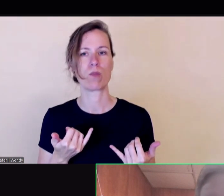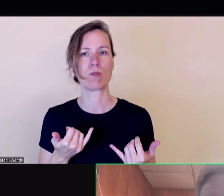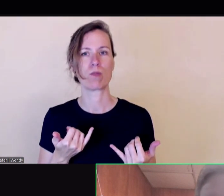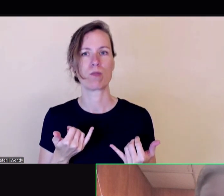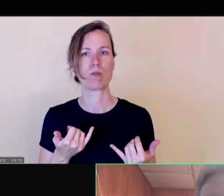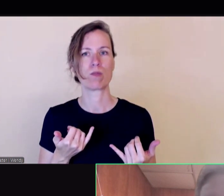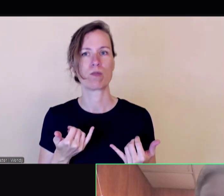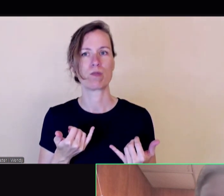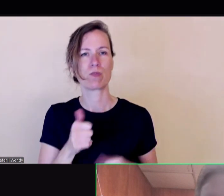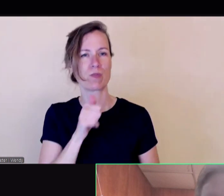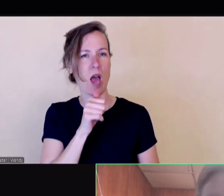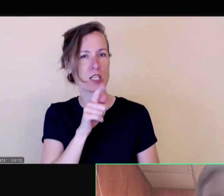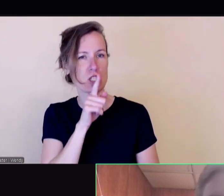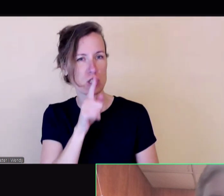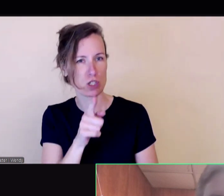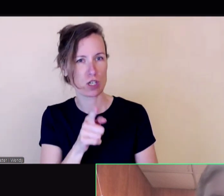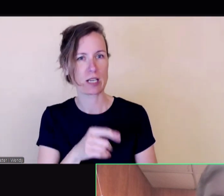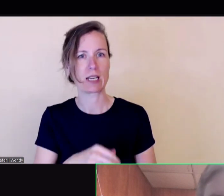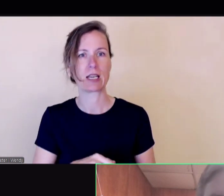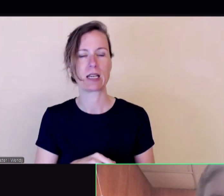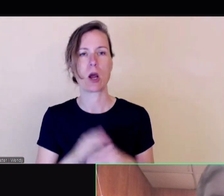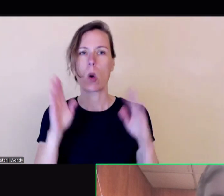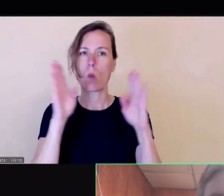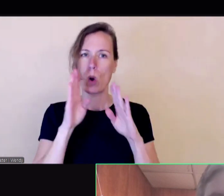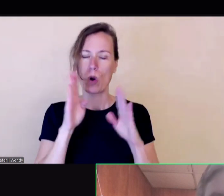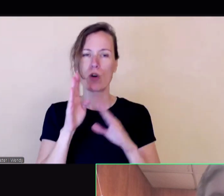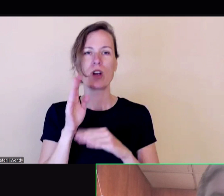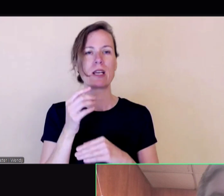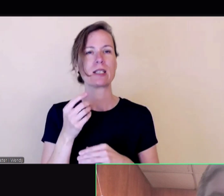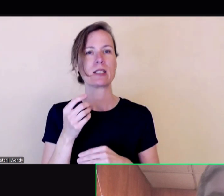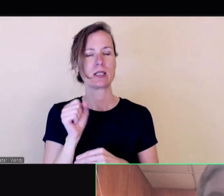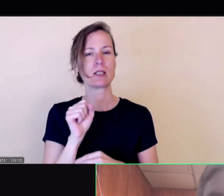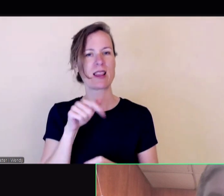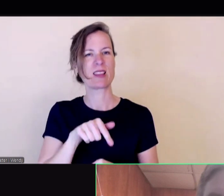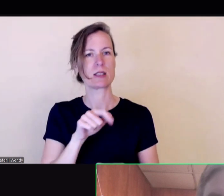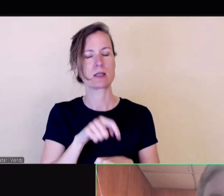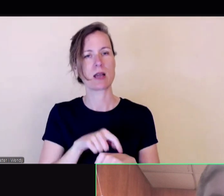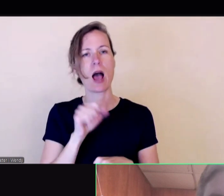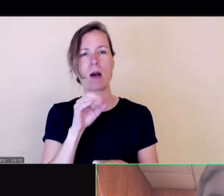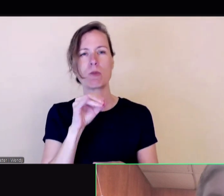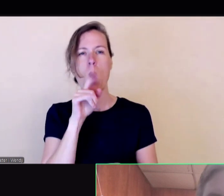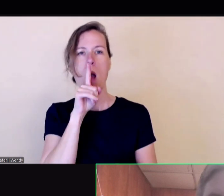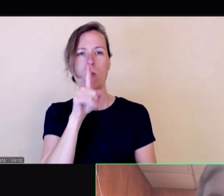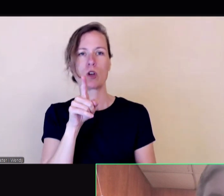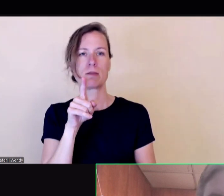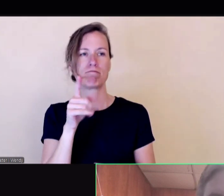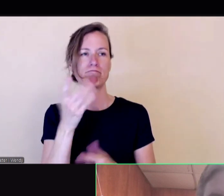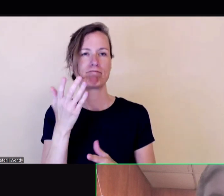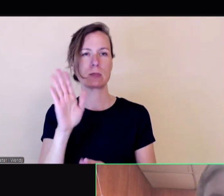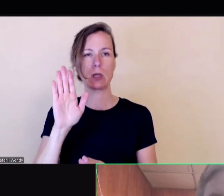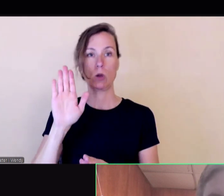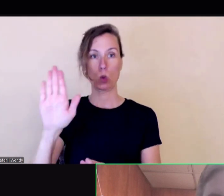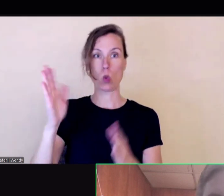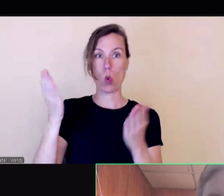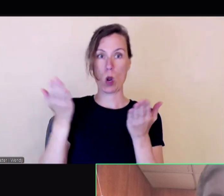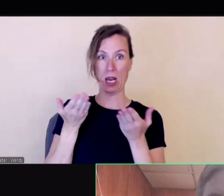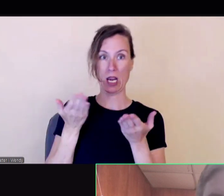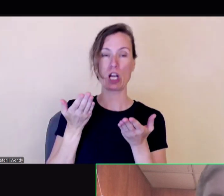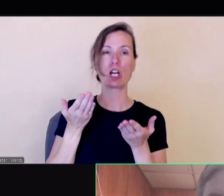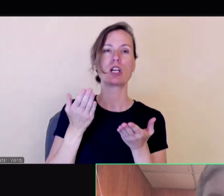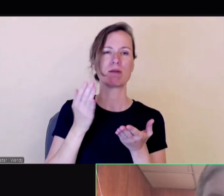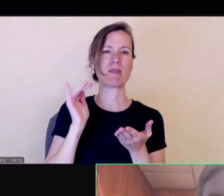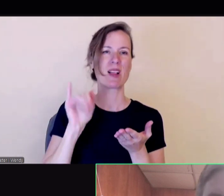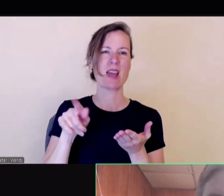and worry. So I'm really, the fact that you're here is a wonderful thing.